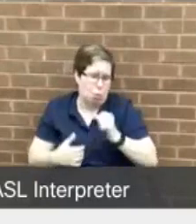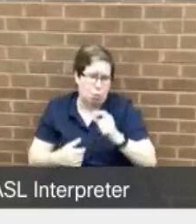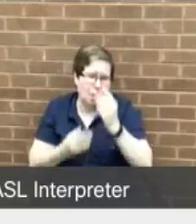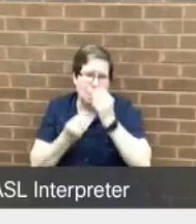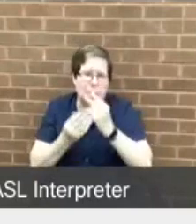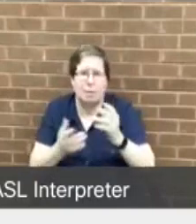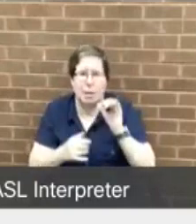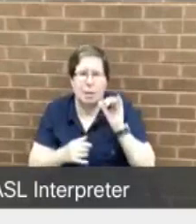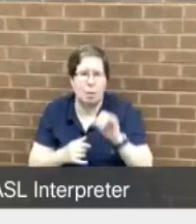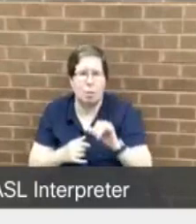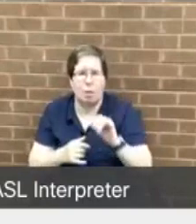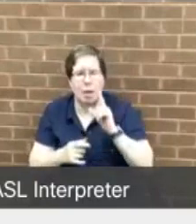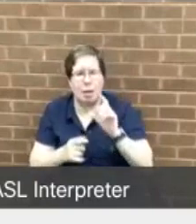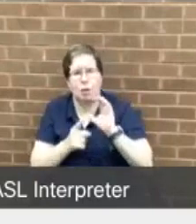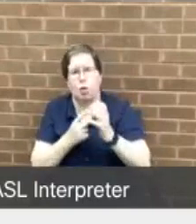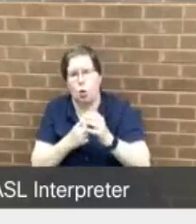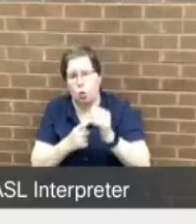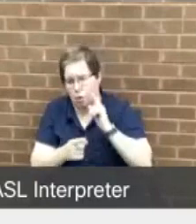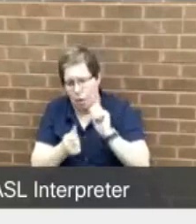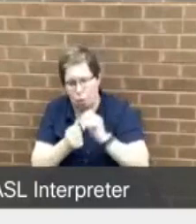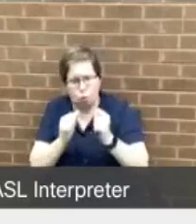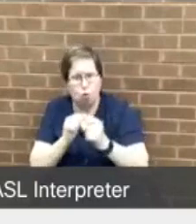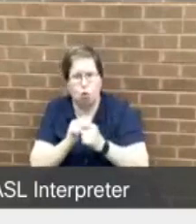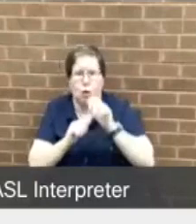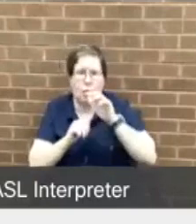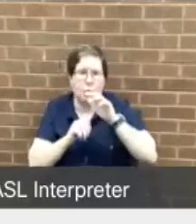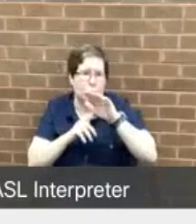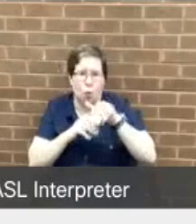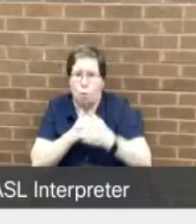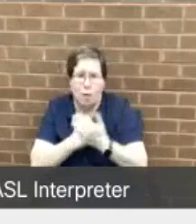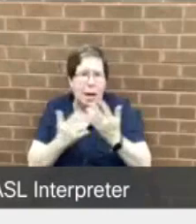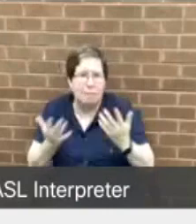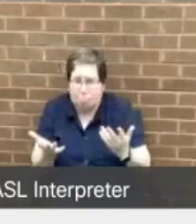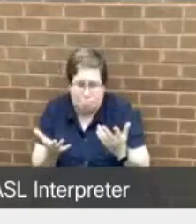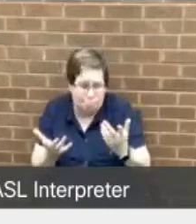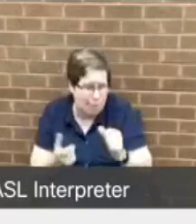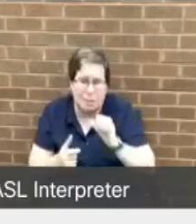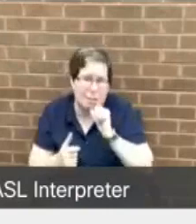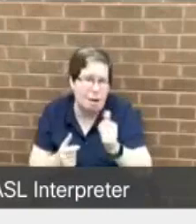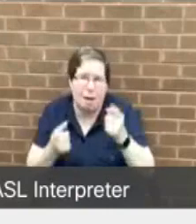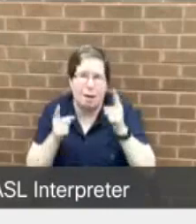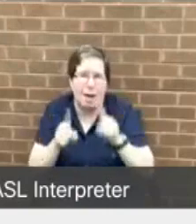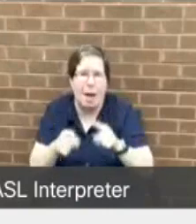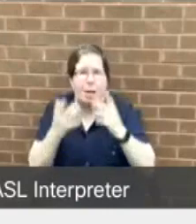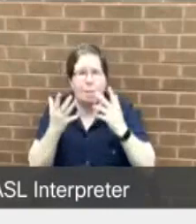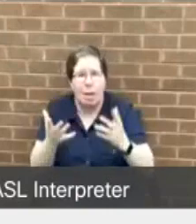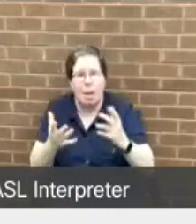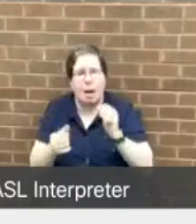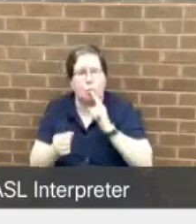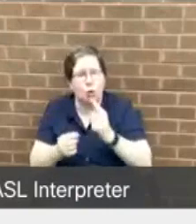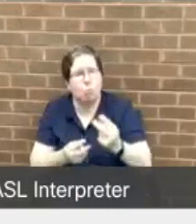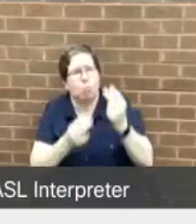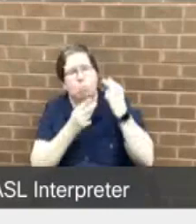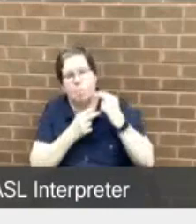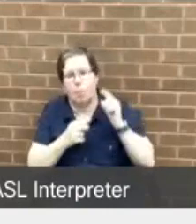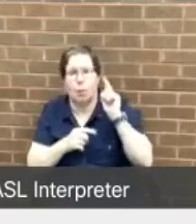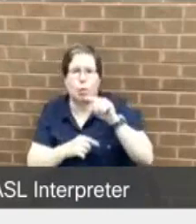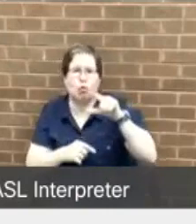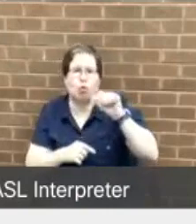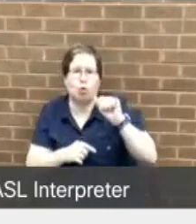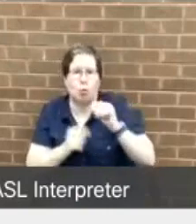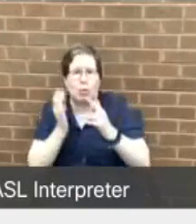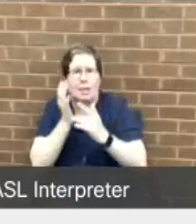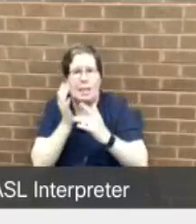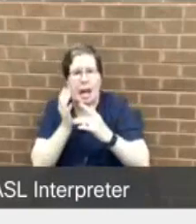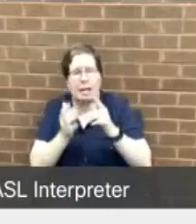you know, it's a culture that's going to change overnight. It's just not. I'm sure you think back when you went to Georgia Tech, you're